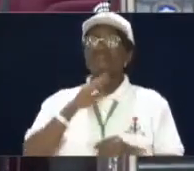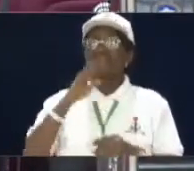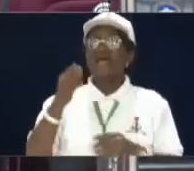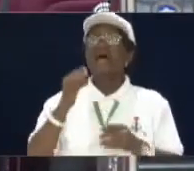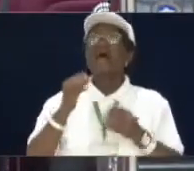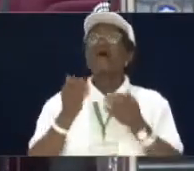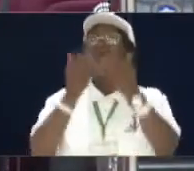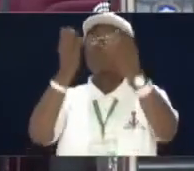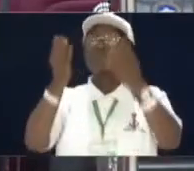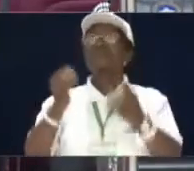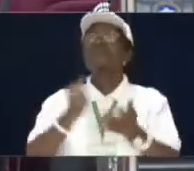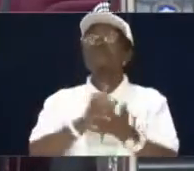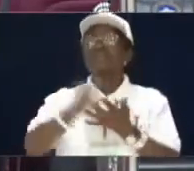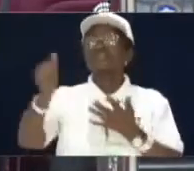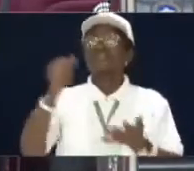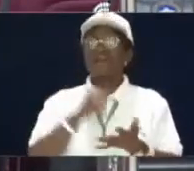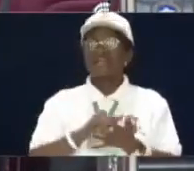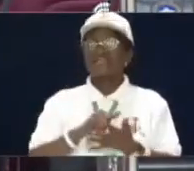Sanctify it.